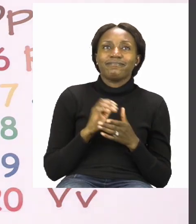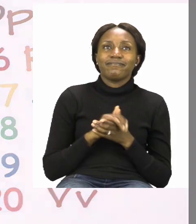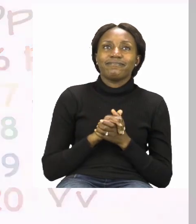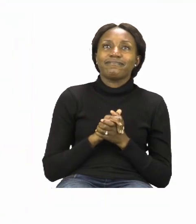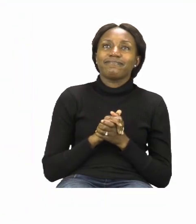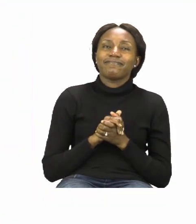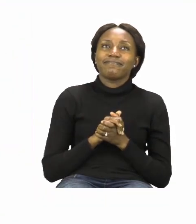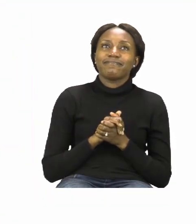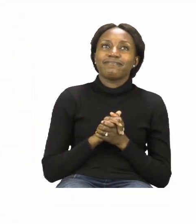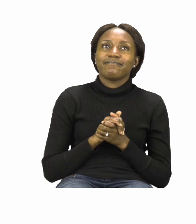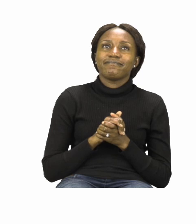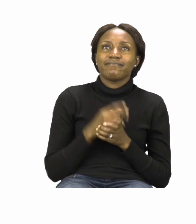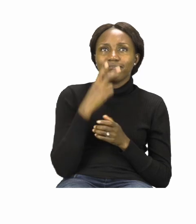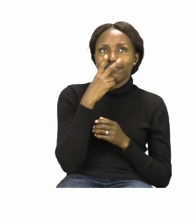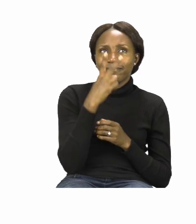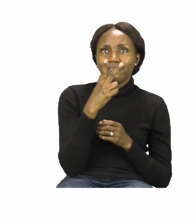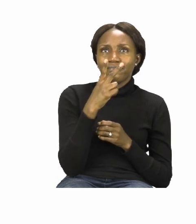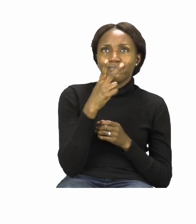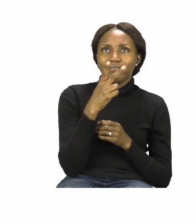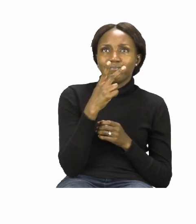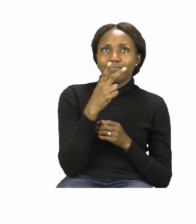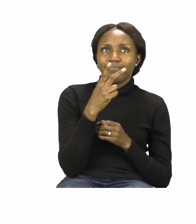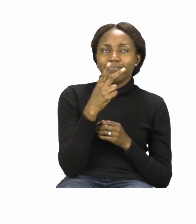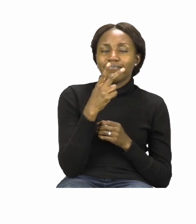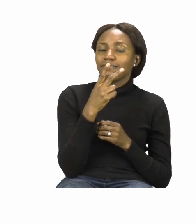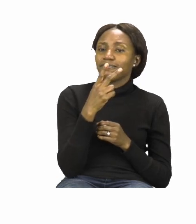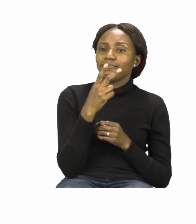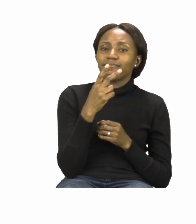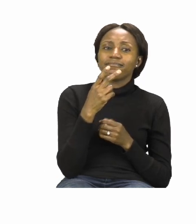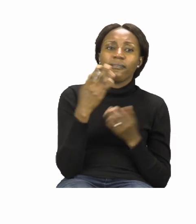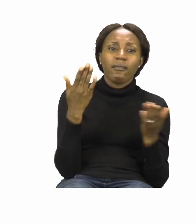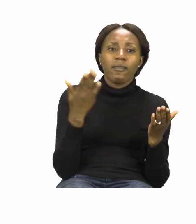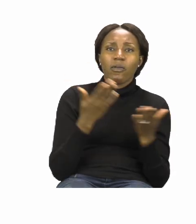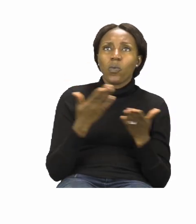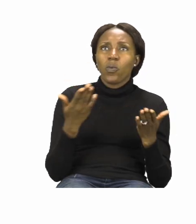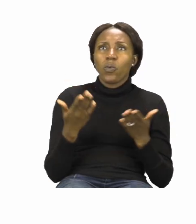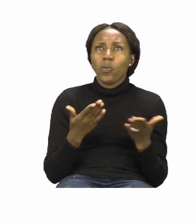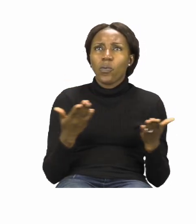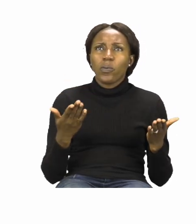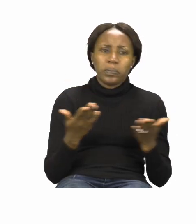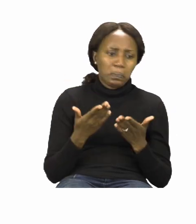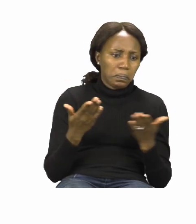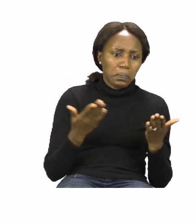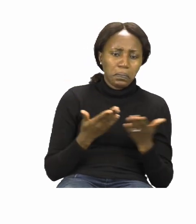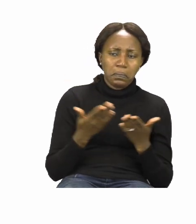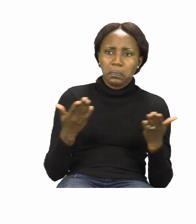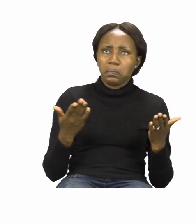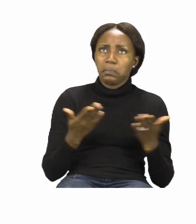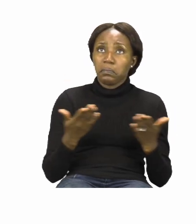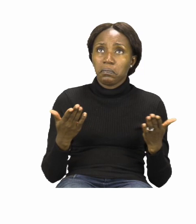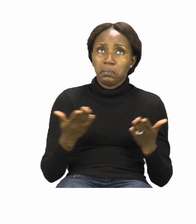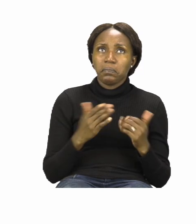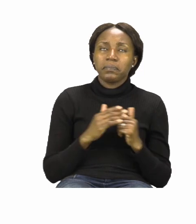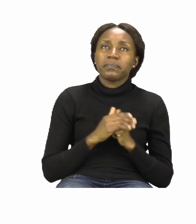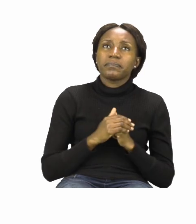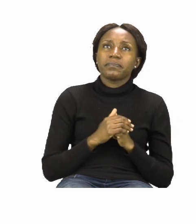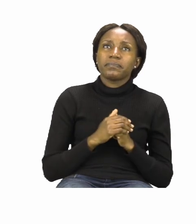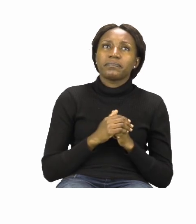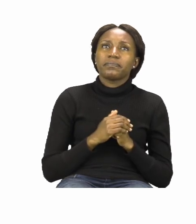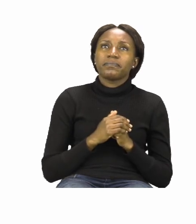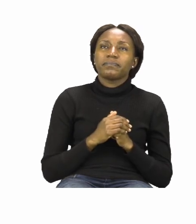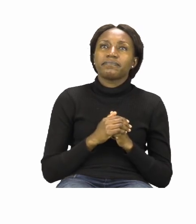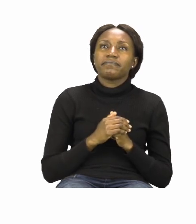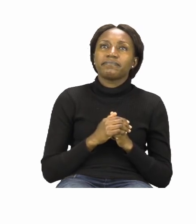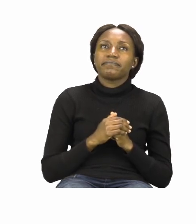20, we are going to be doing the exercise using our visual discrimination.